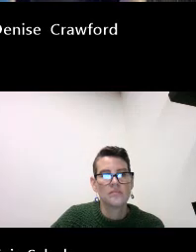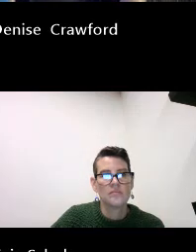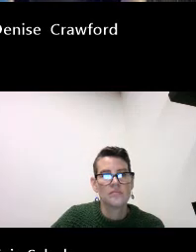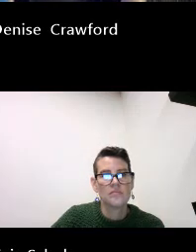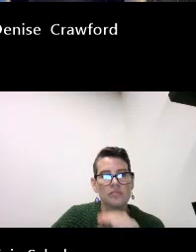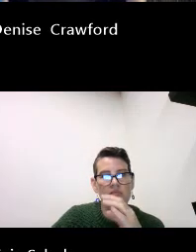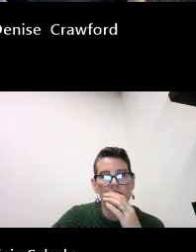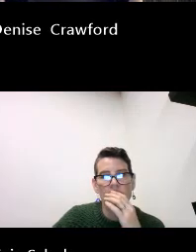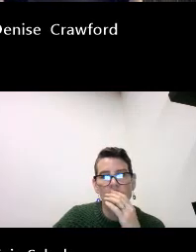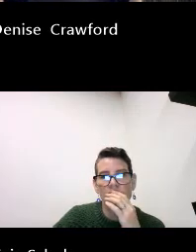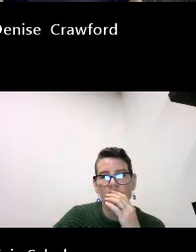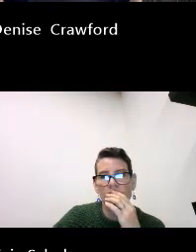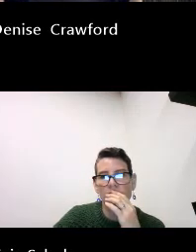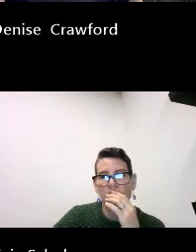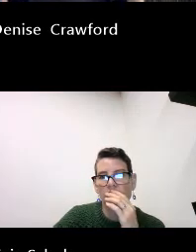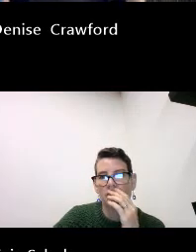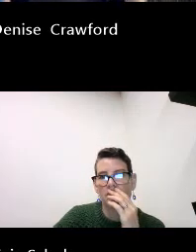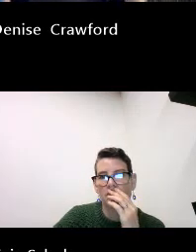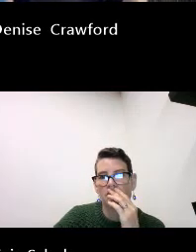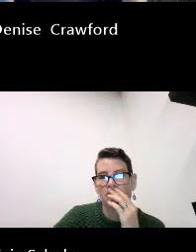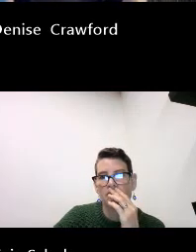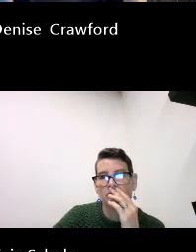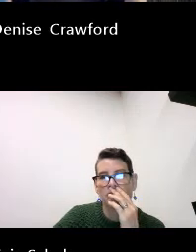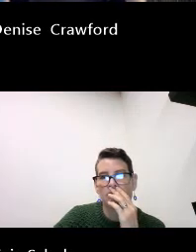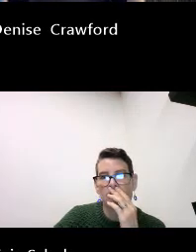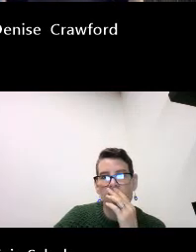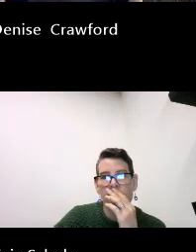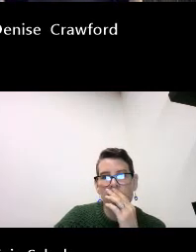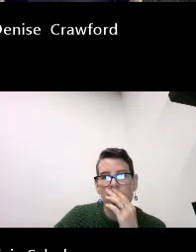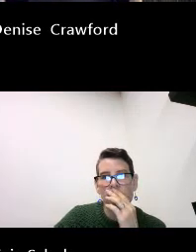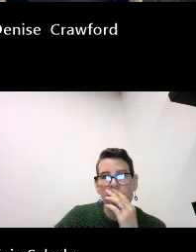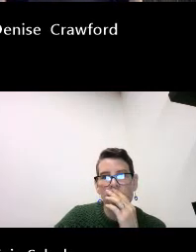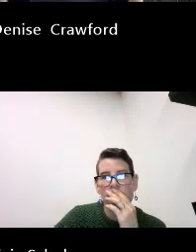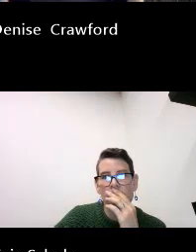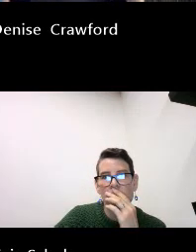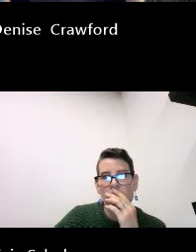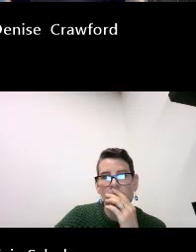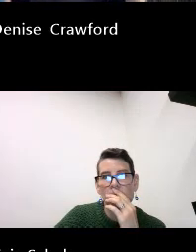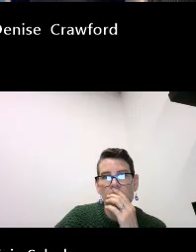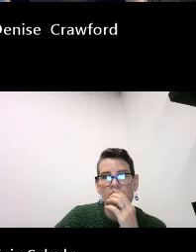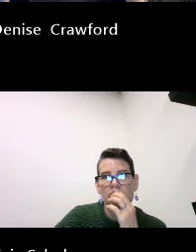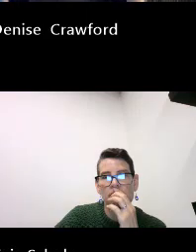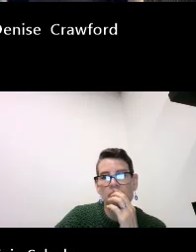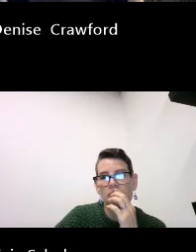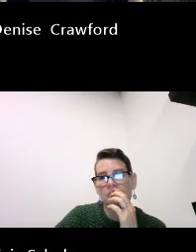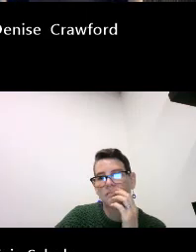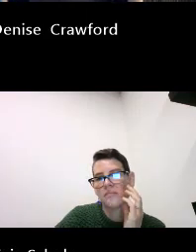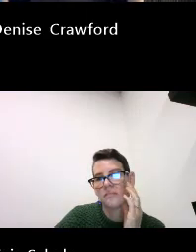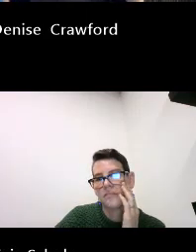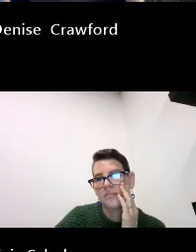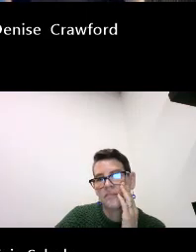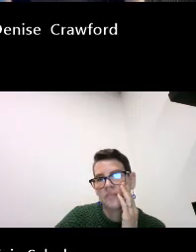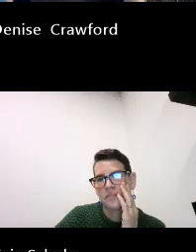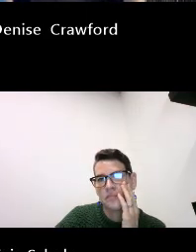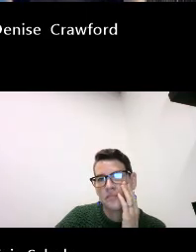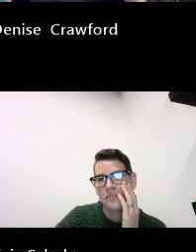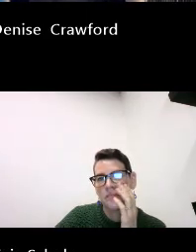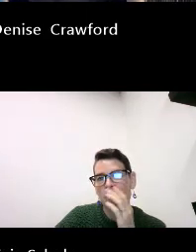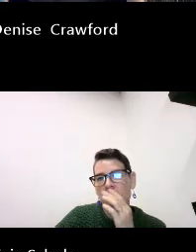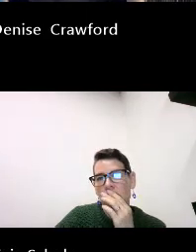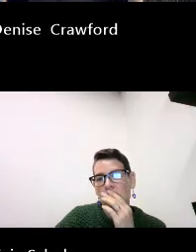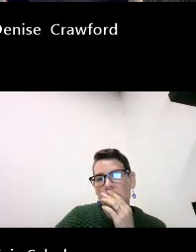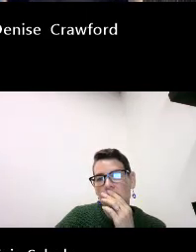72 hours. So if that's on paper, or your organization has an electronic health record, there has to be a mechanism